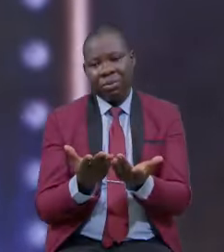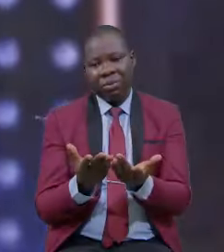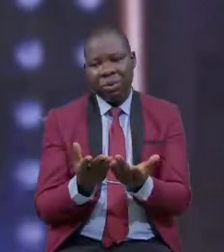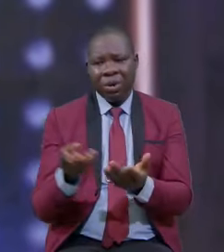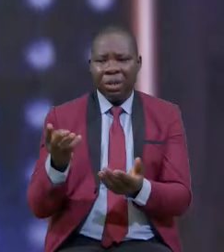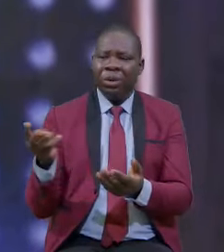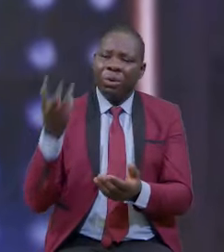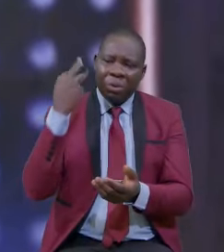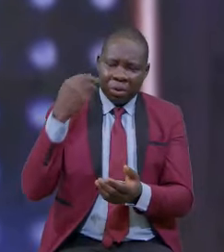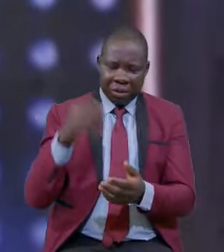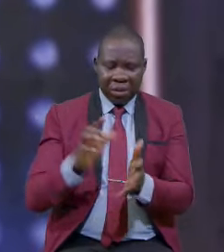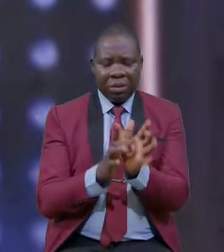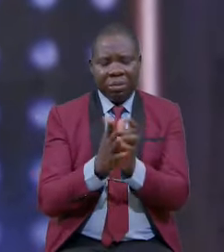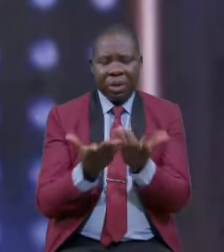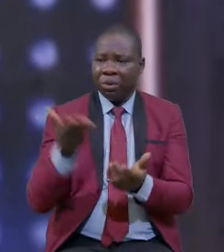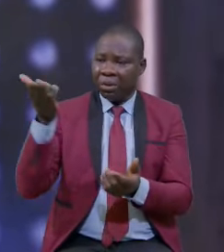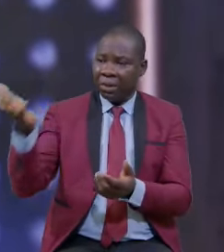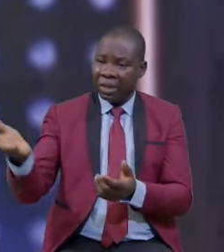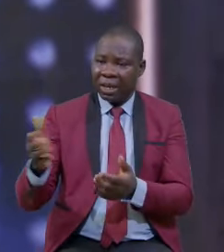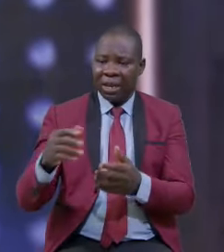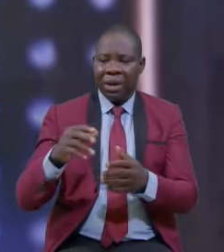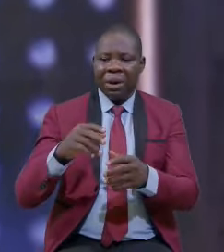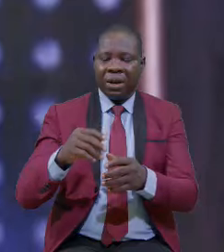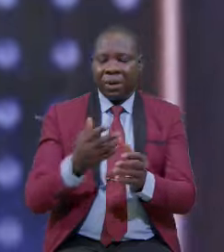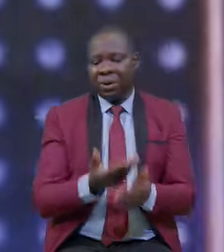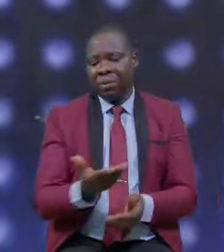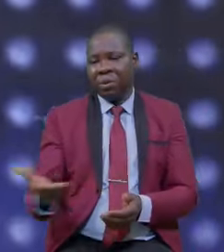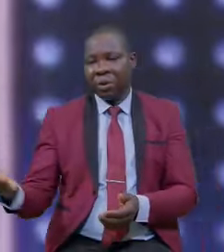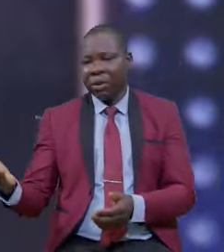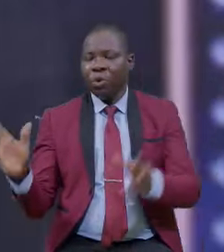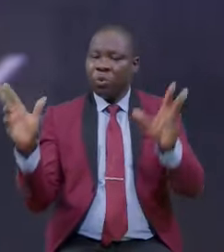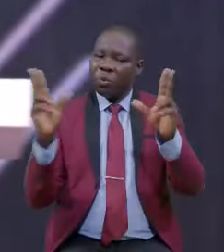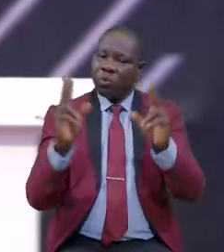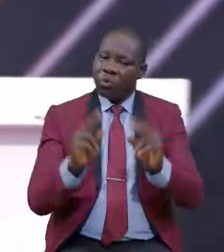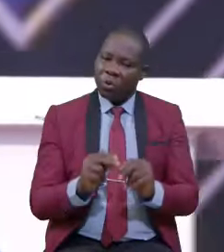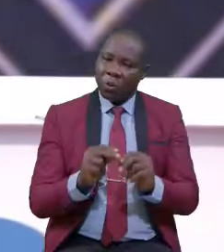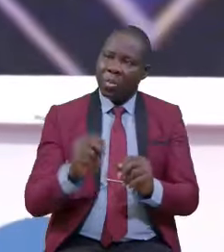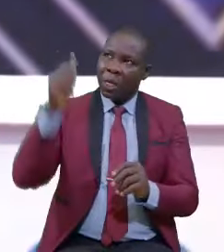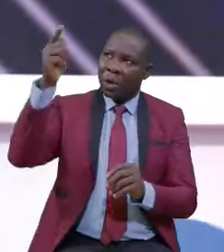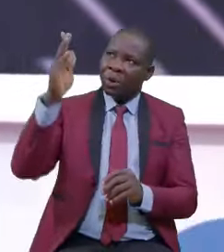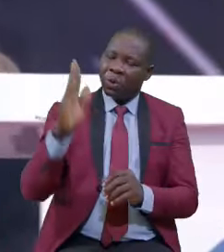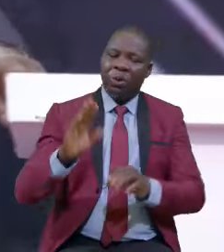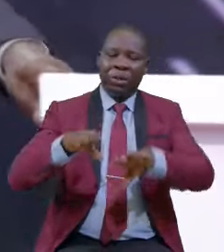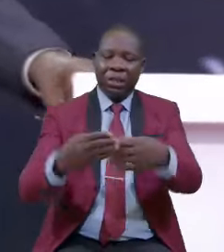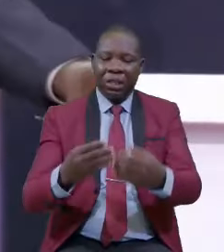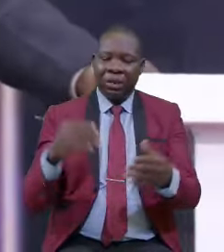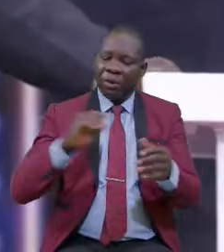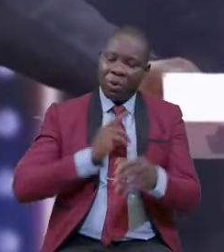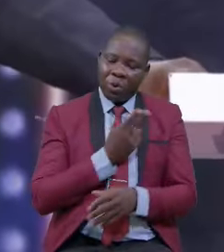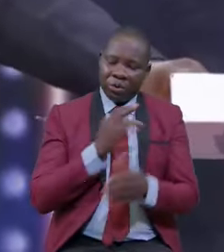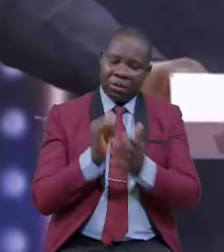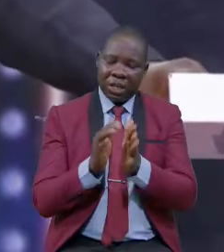God gave us the book before they became a nation. And that book is